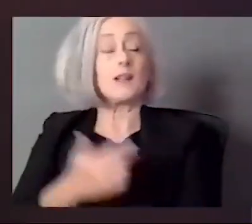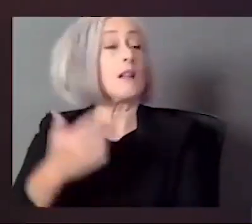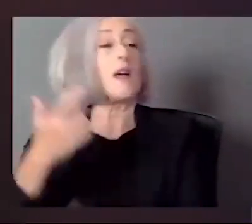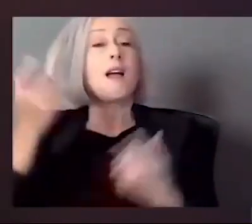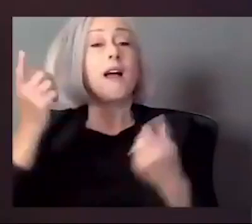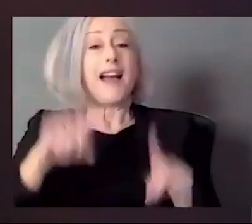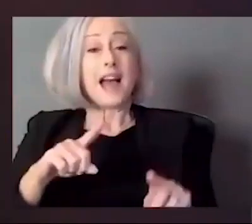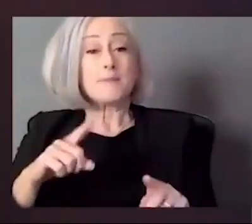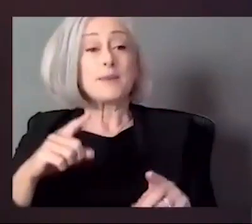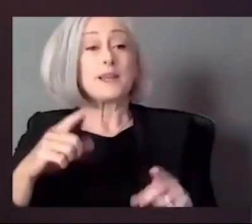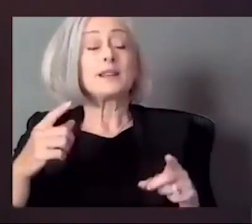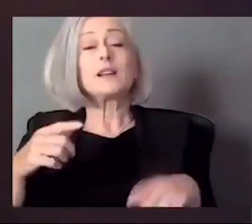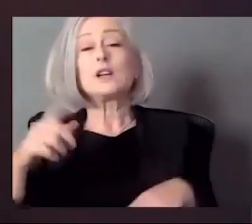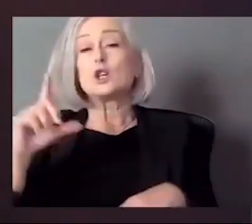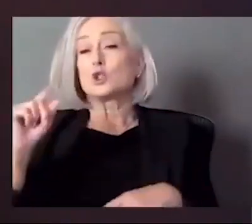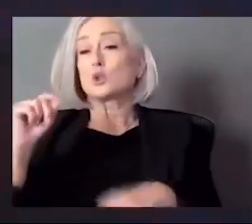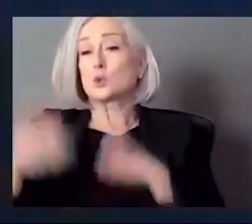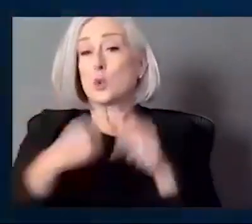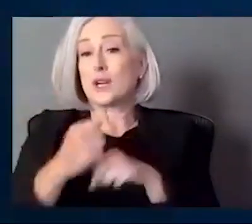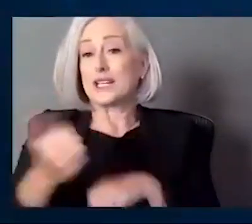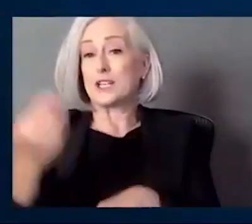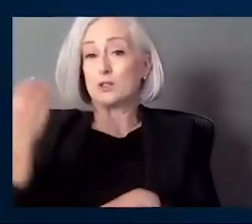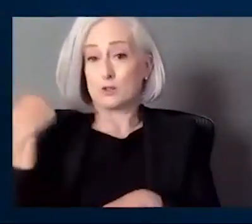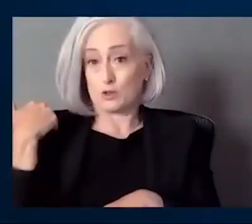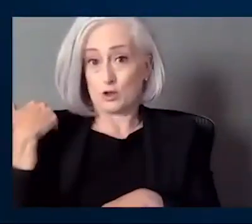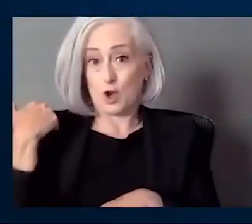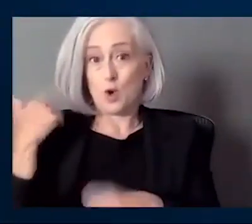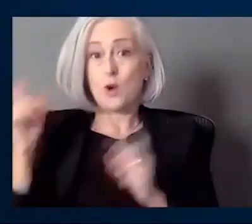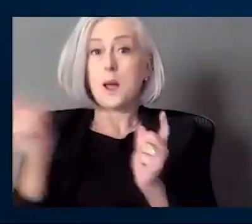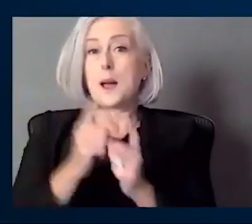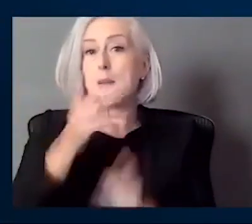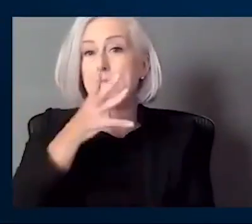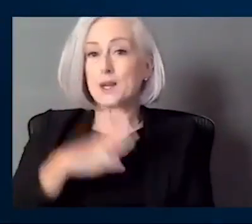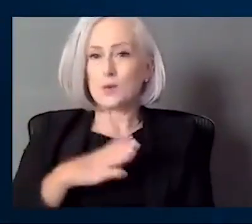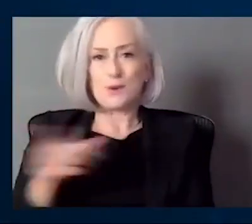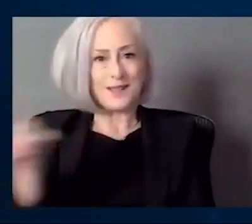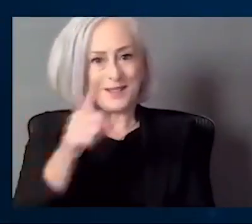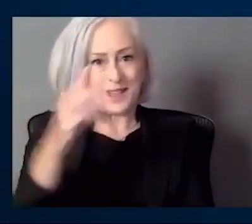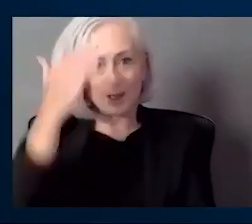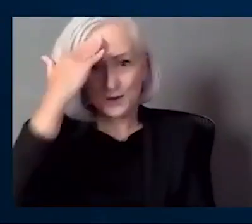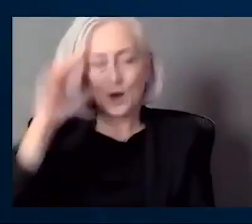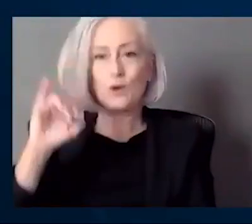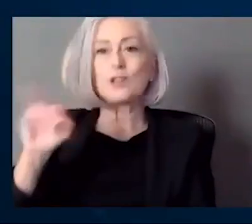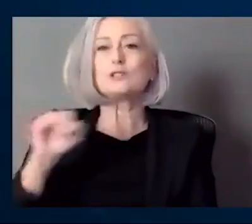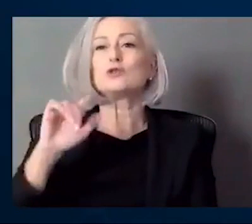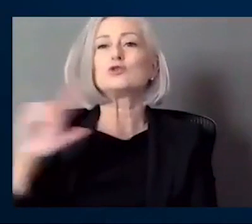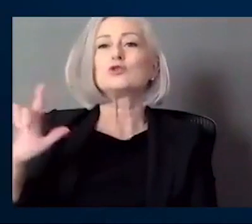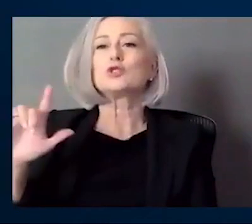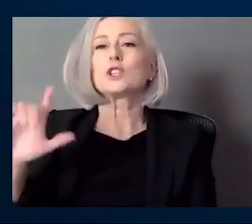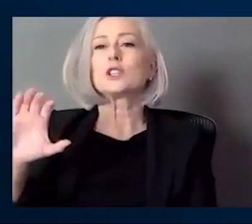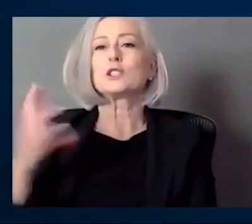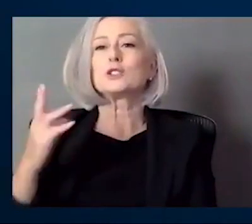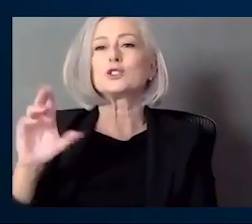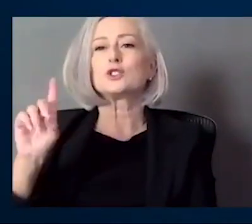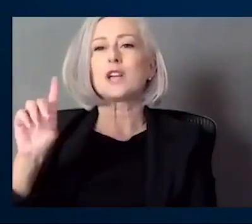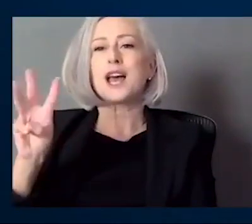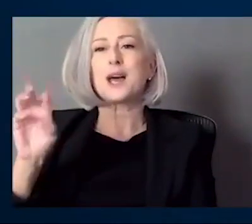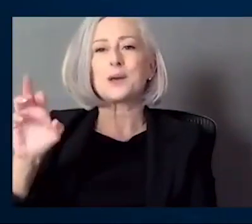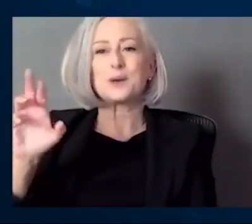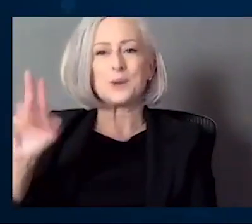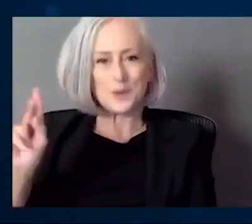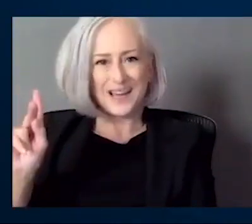20 years ago when I met a woman that you all know very well, Jill Chadwick. Who? So that would be one Jill